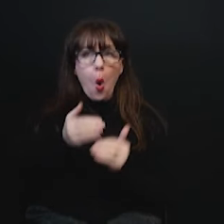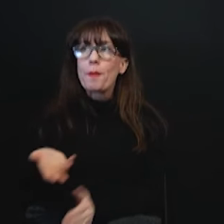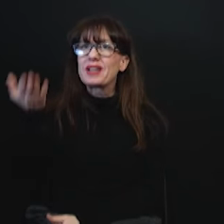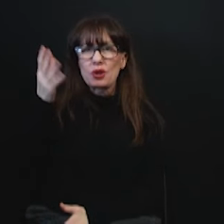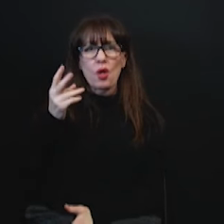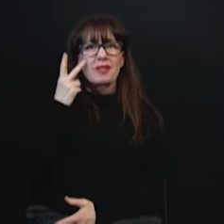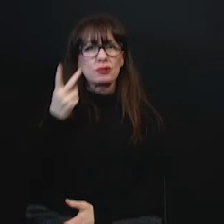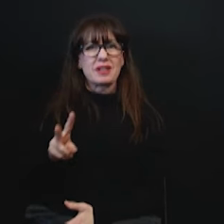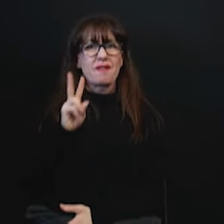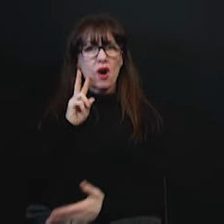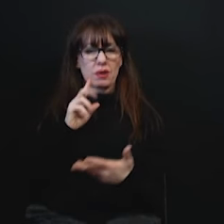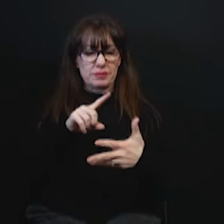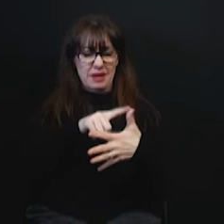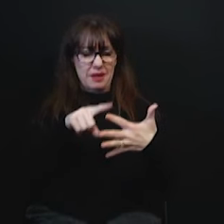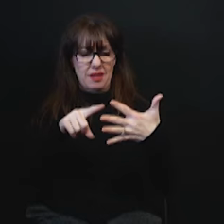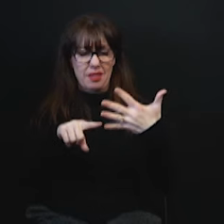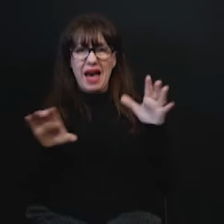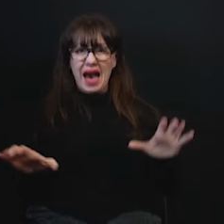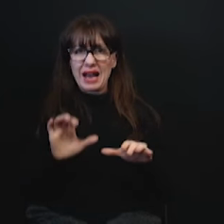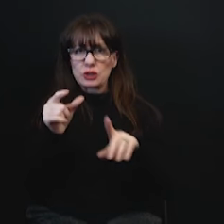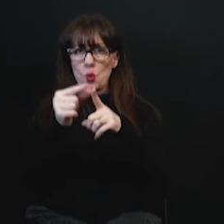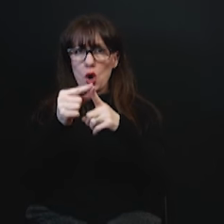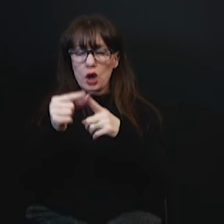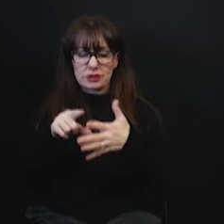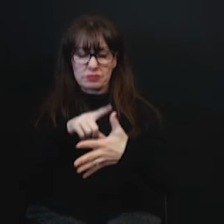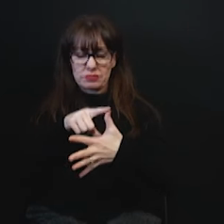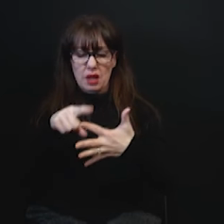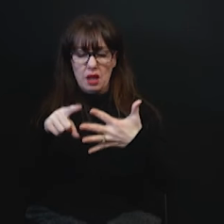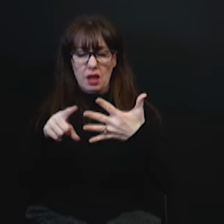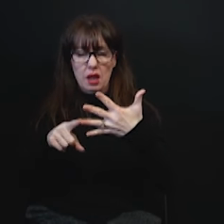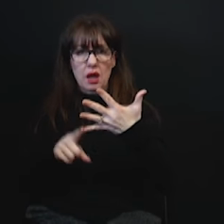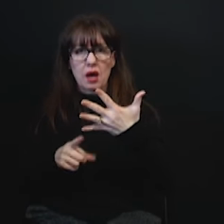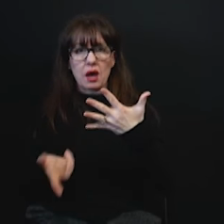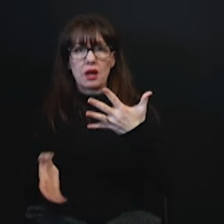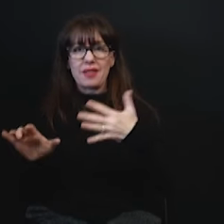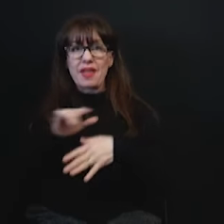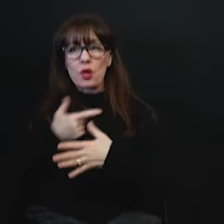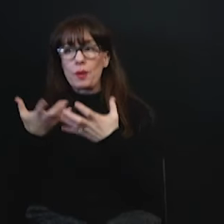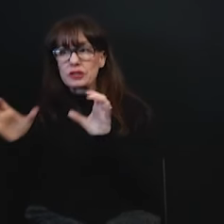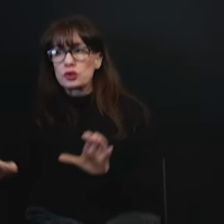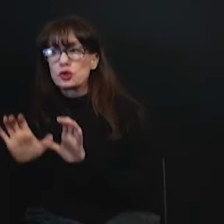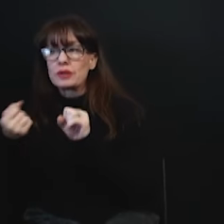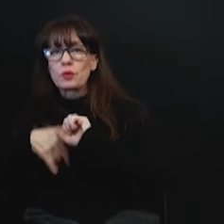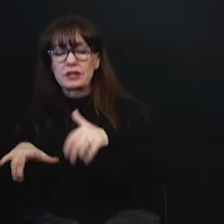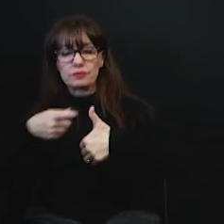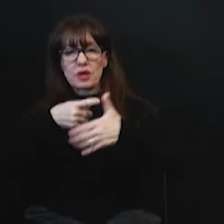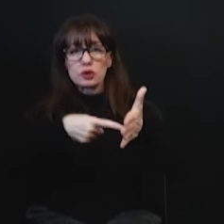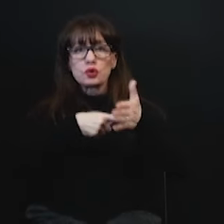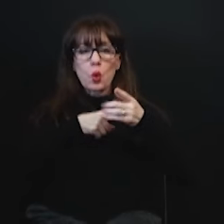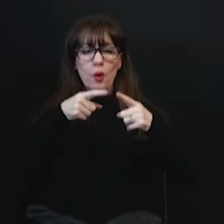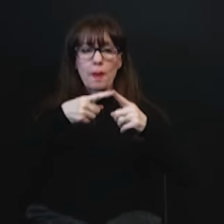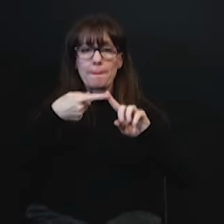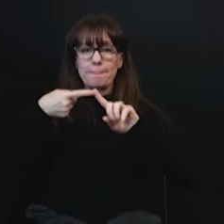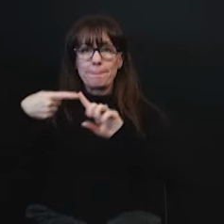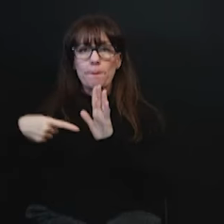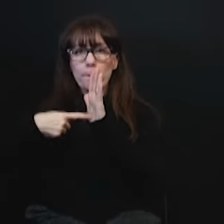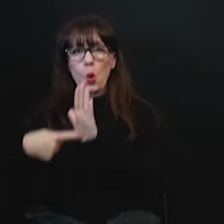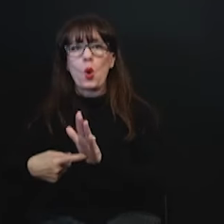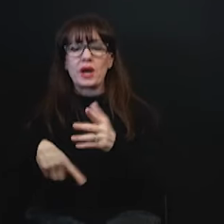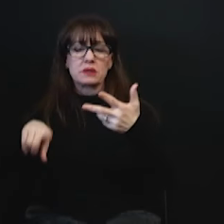verbs. The action words that David calls upon the Lord to do on his behalf as he surrenders to God. Show, point,